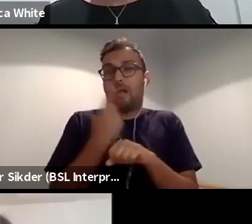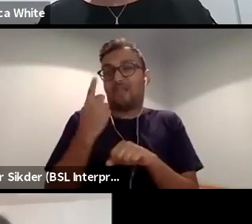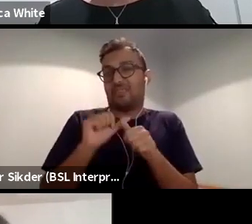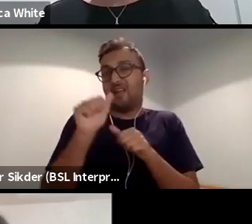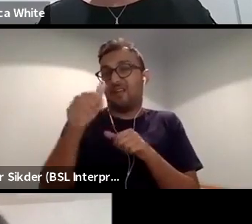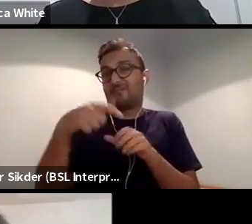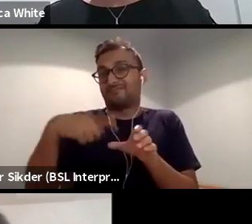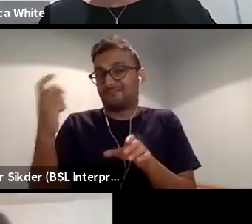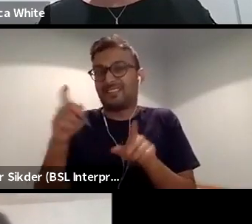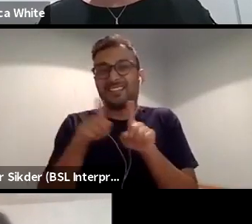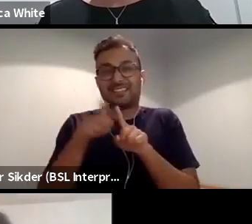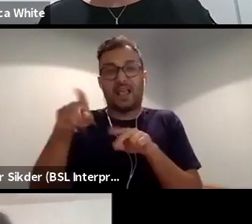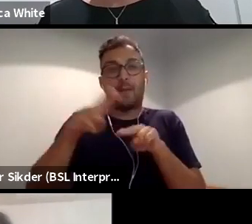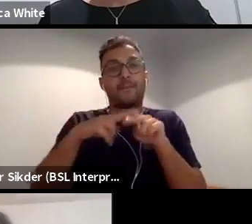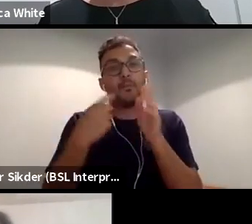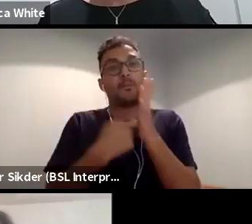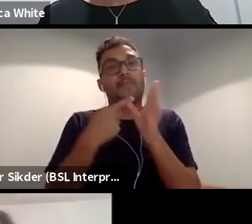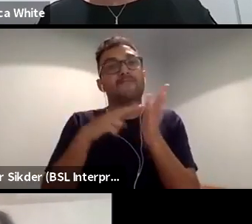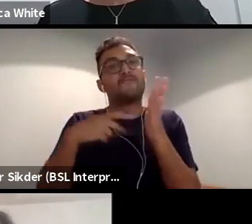got prior commitments.